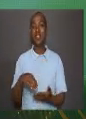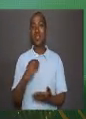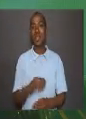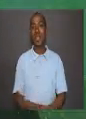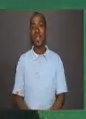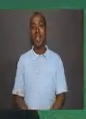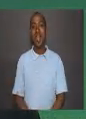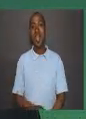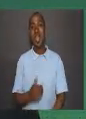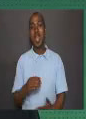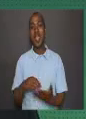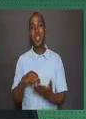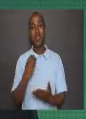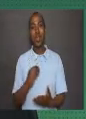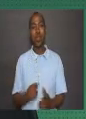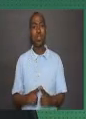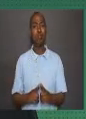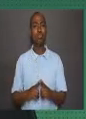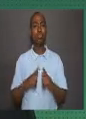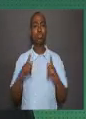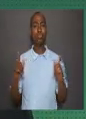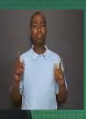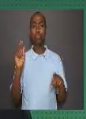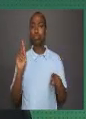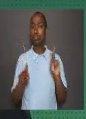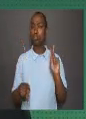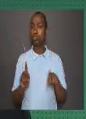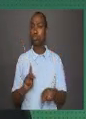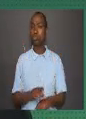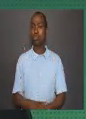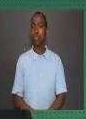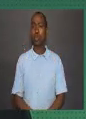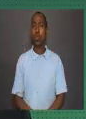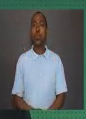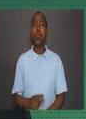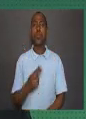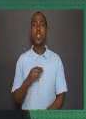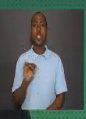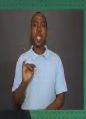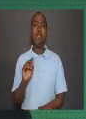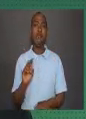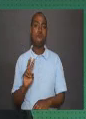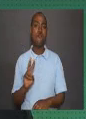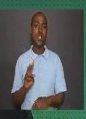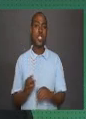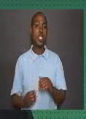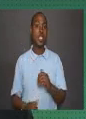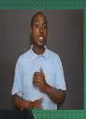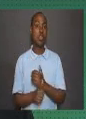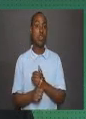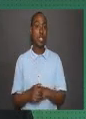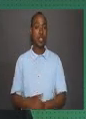Ethiopia. We learned that a large number of the population suffers from